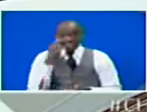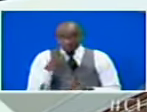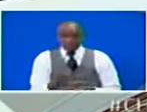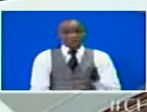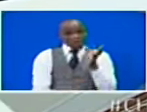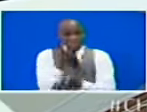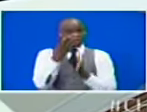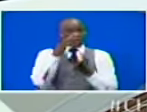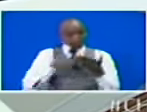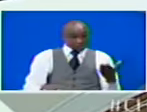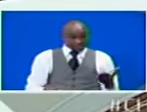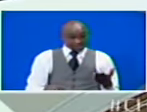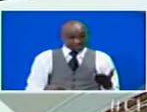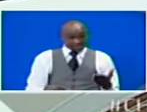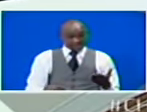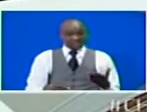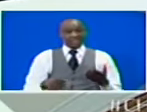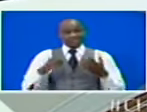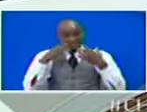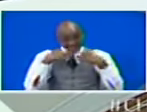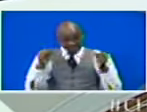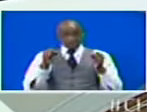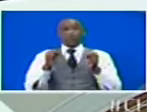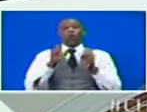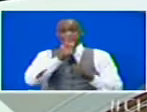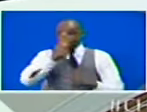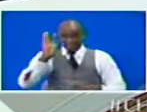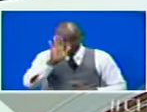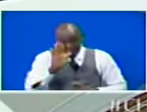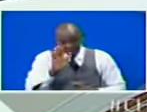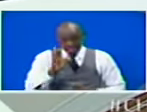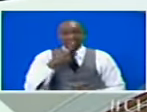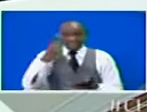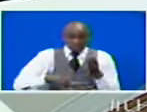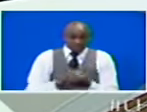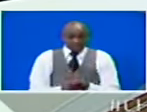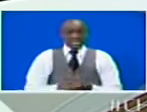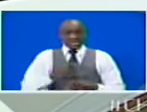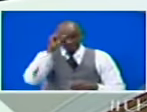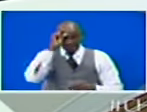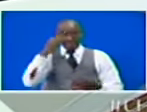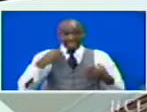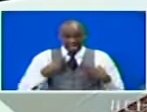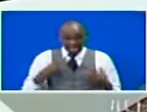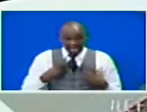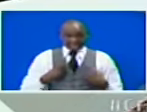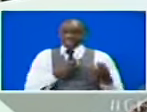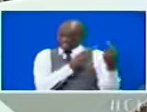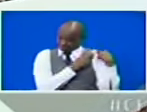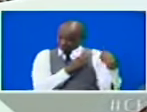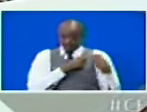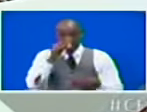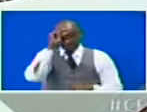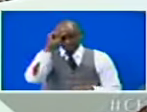launch of the presidential portal, the delivery portal, yes? So this is what he said. As a government and as a responsible